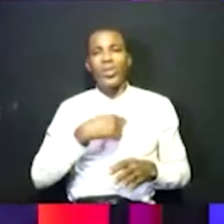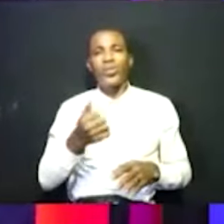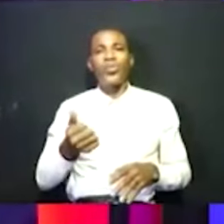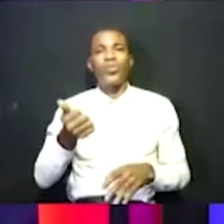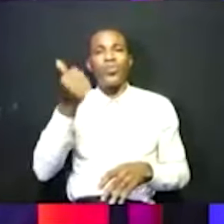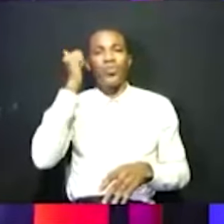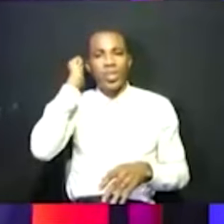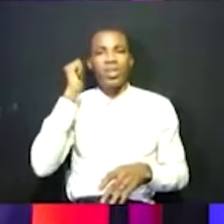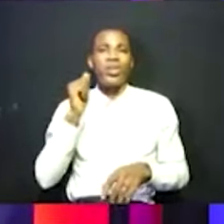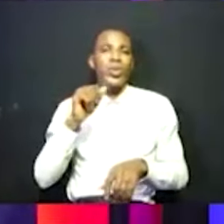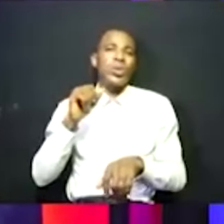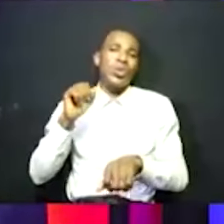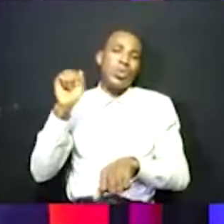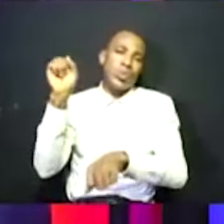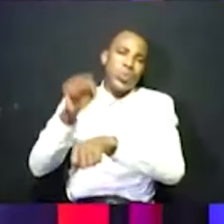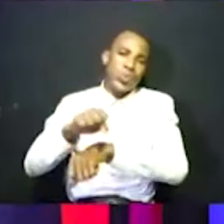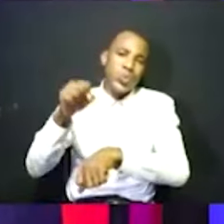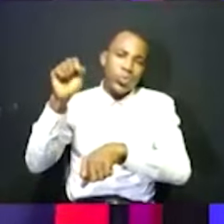Master. When